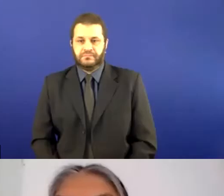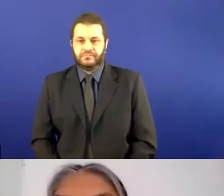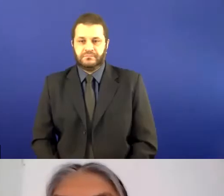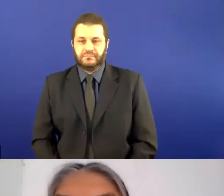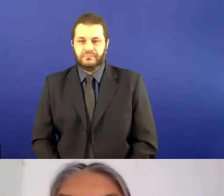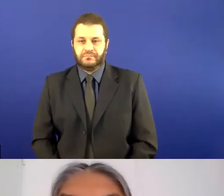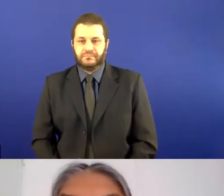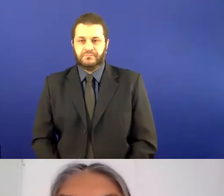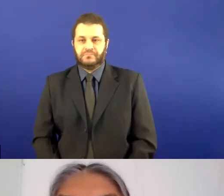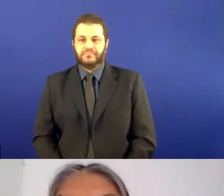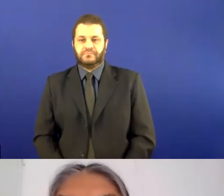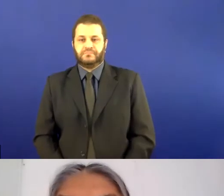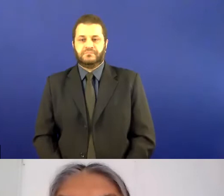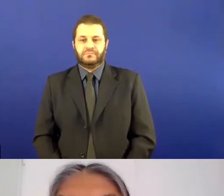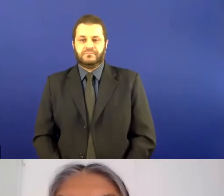Lopa, can you hear me?